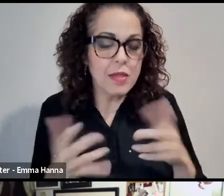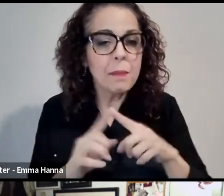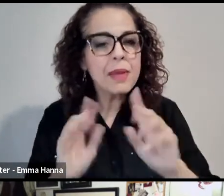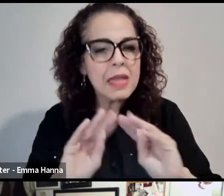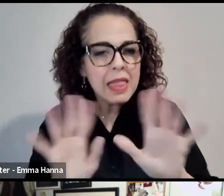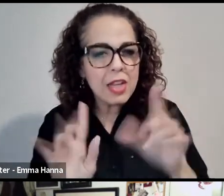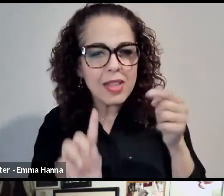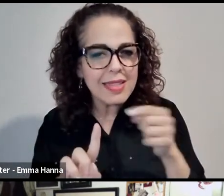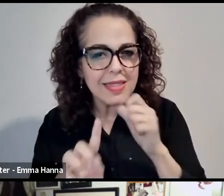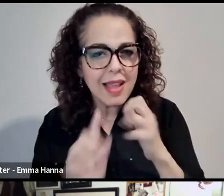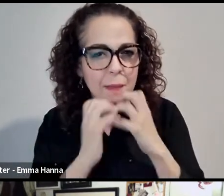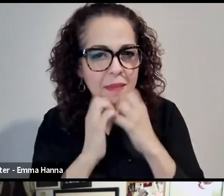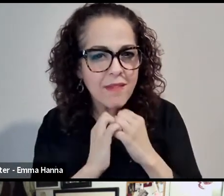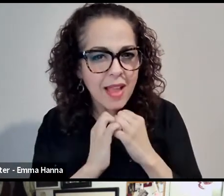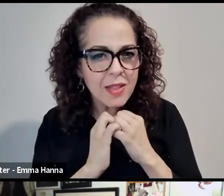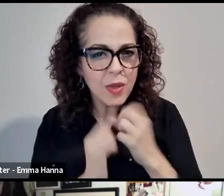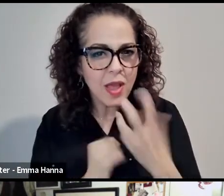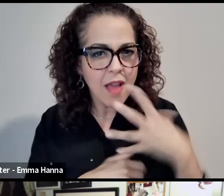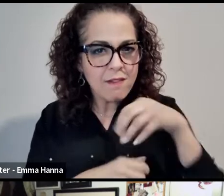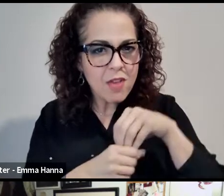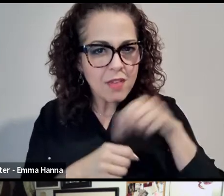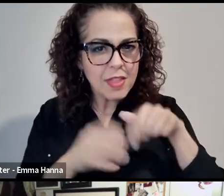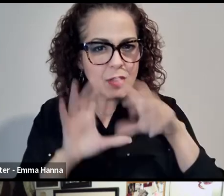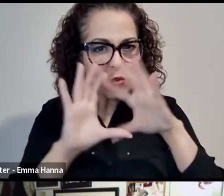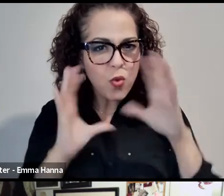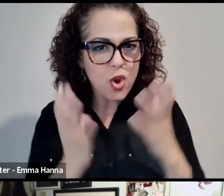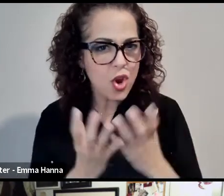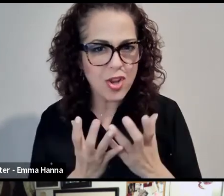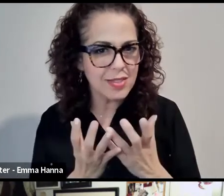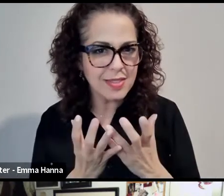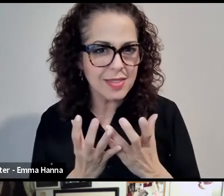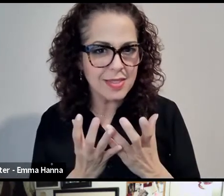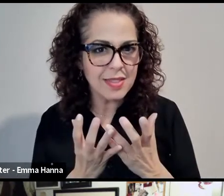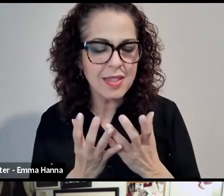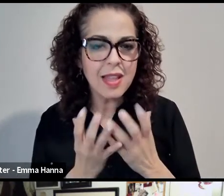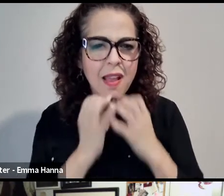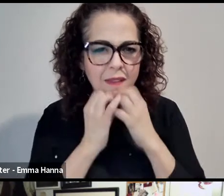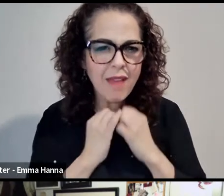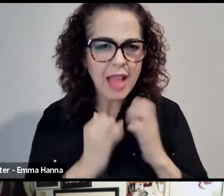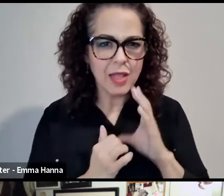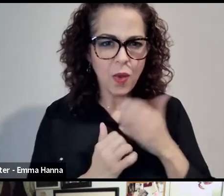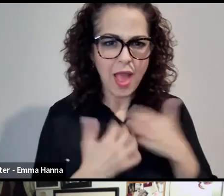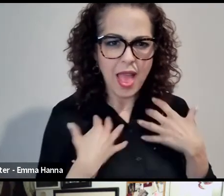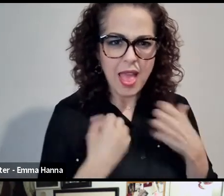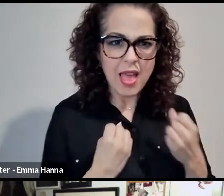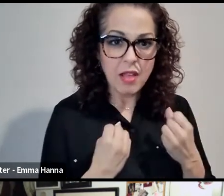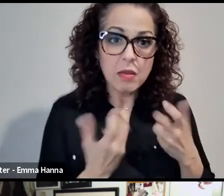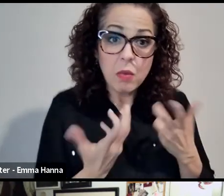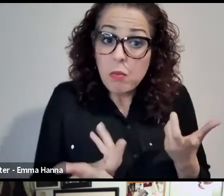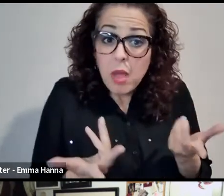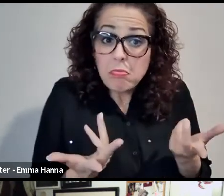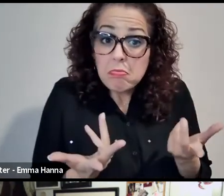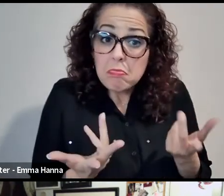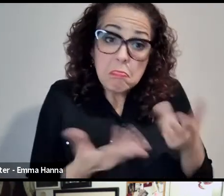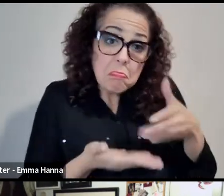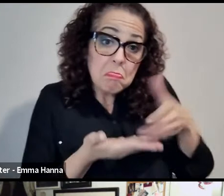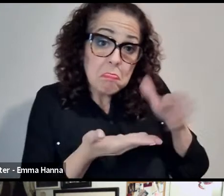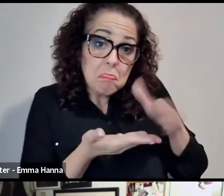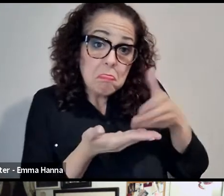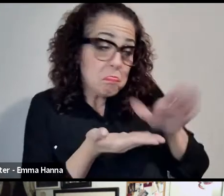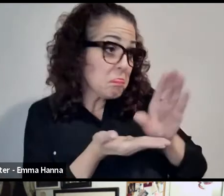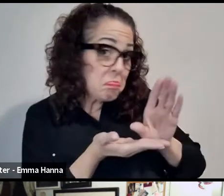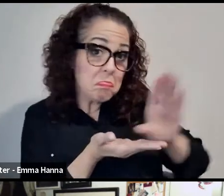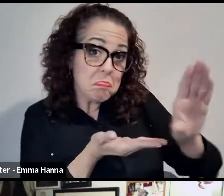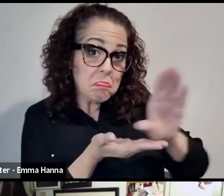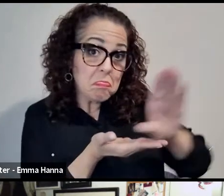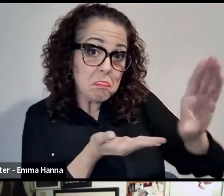valuing us as part of the world, even valuing our health. It's just like, well, let's, you know, those annoying